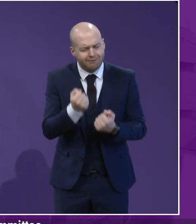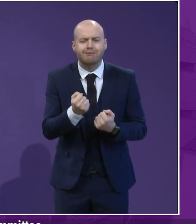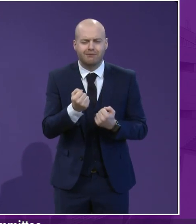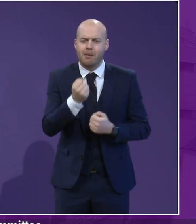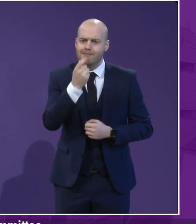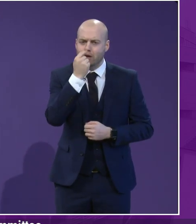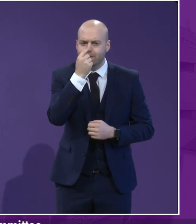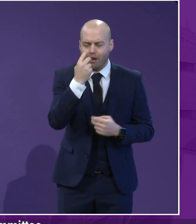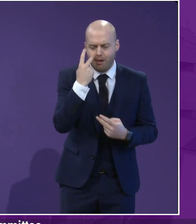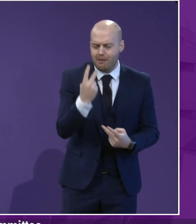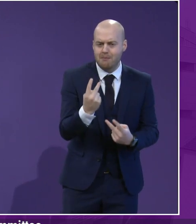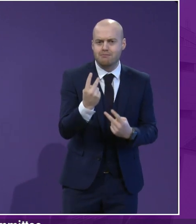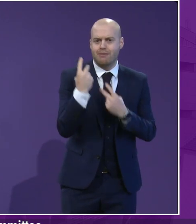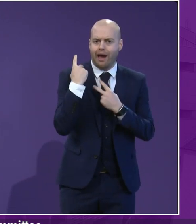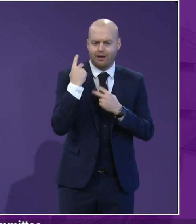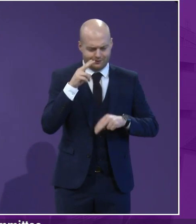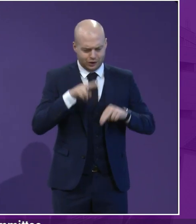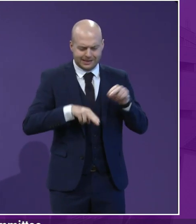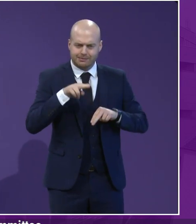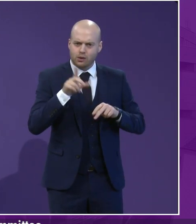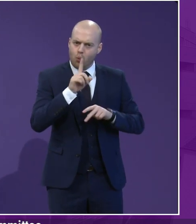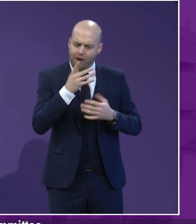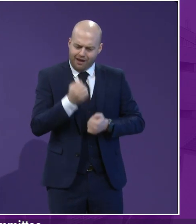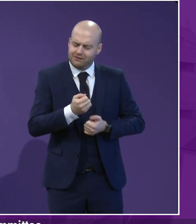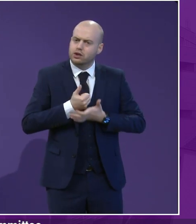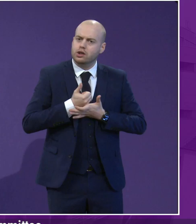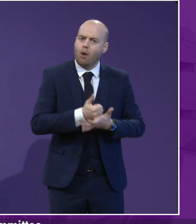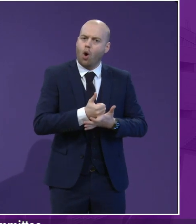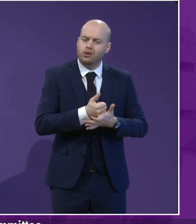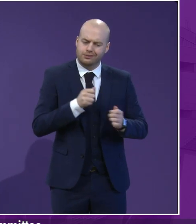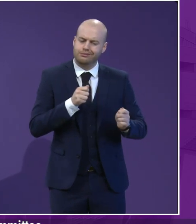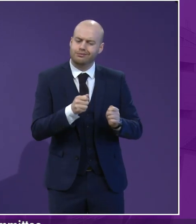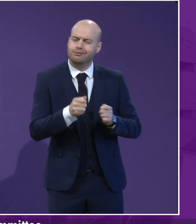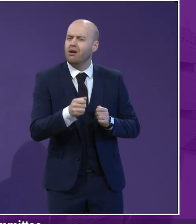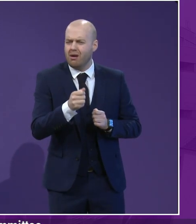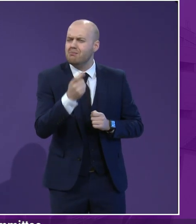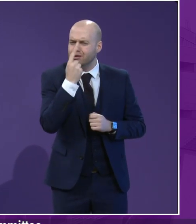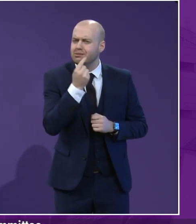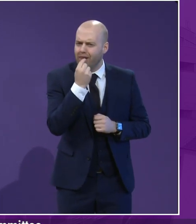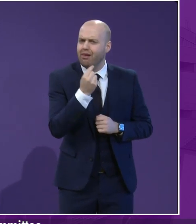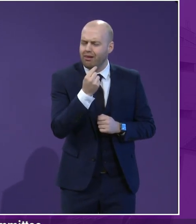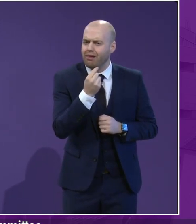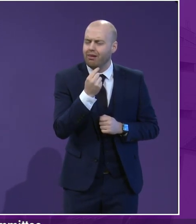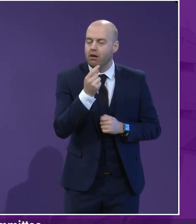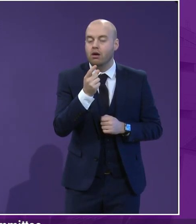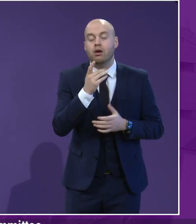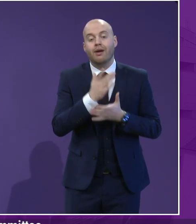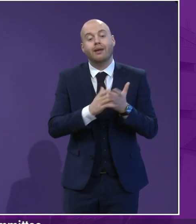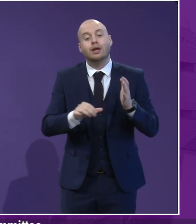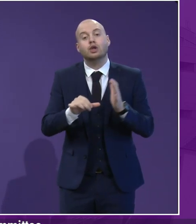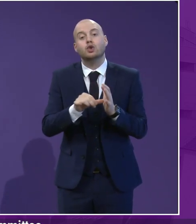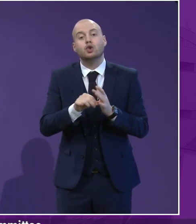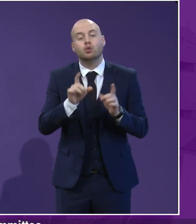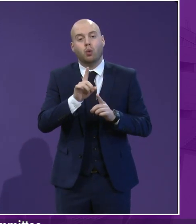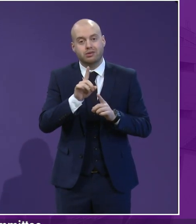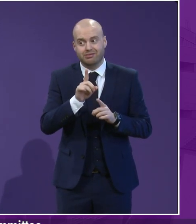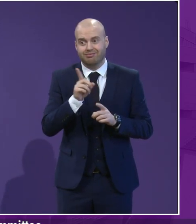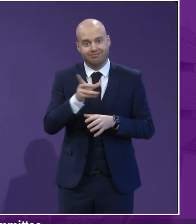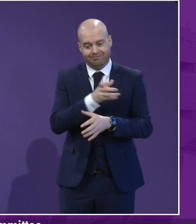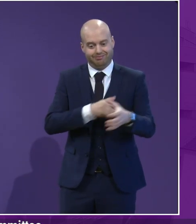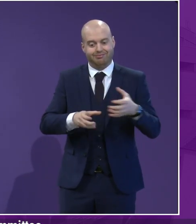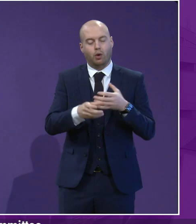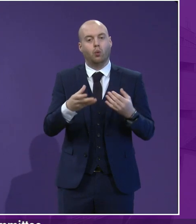Yeah, absolutely. I mean, I'm not based in a university, and I think that each university will have different processes of how they approach that. And I